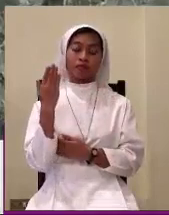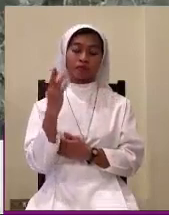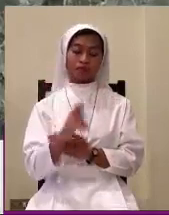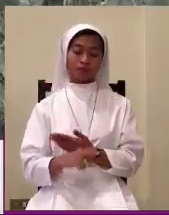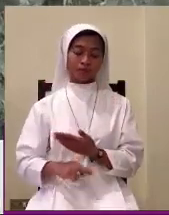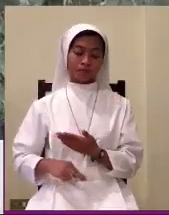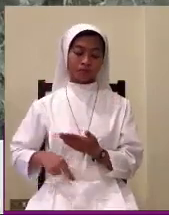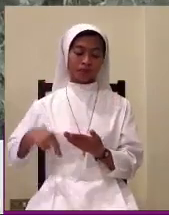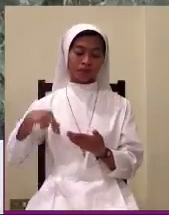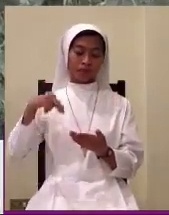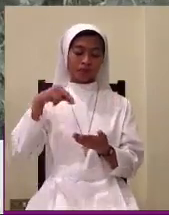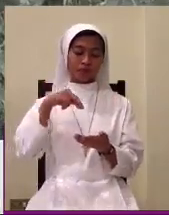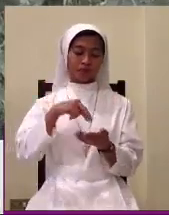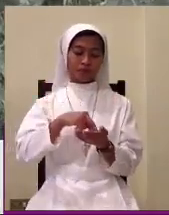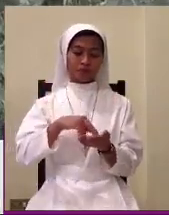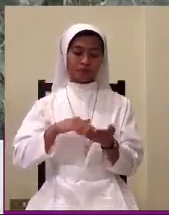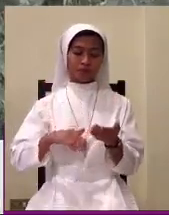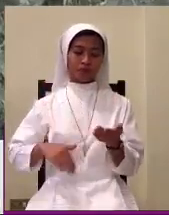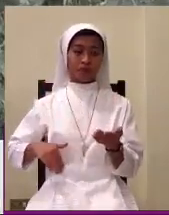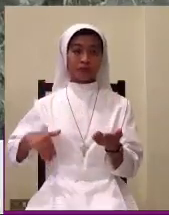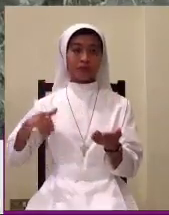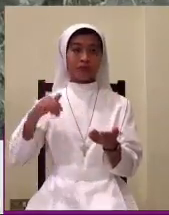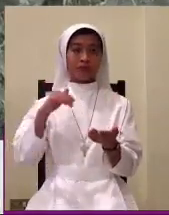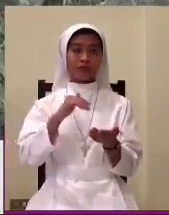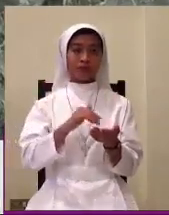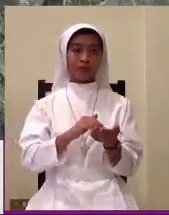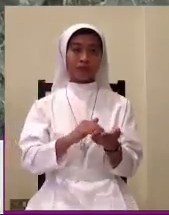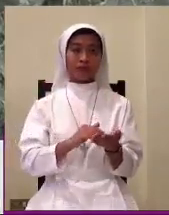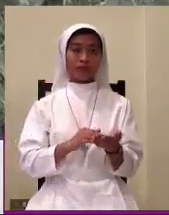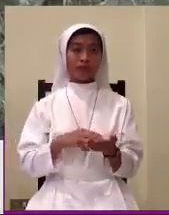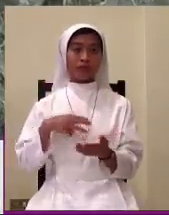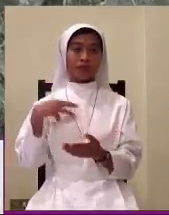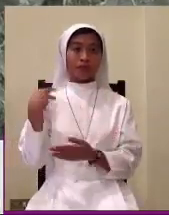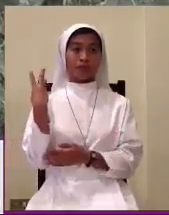ang pagkabuhay mo, iwa